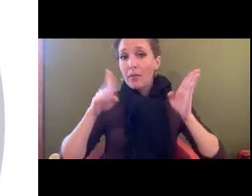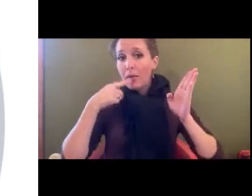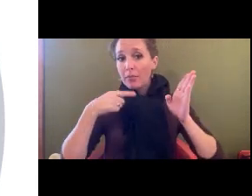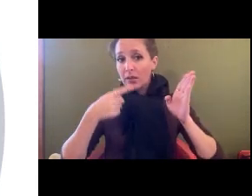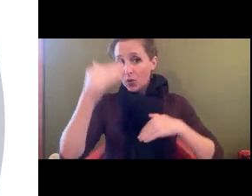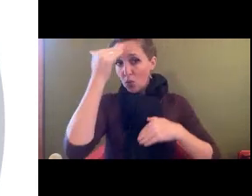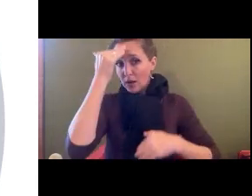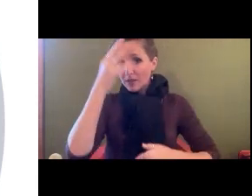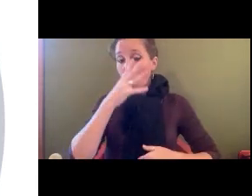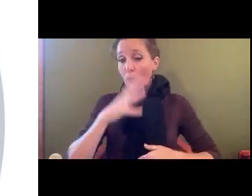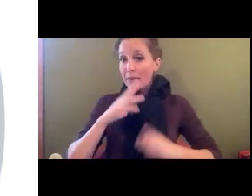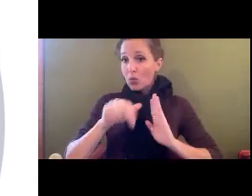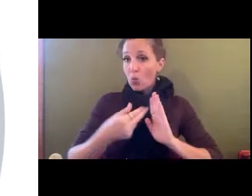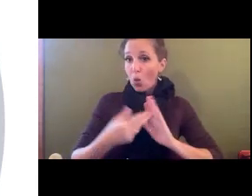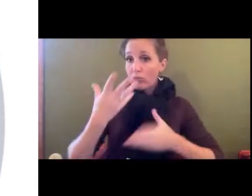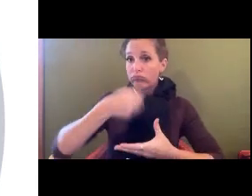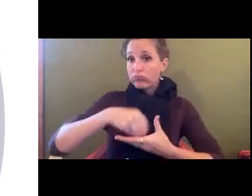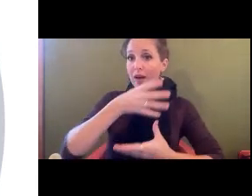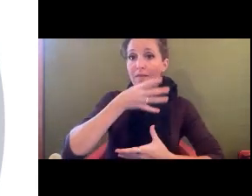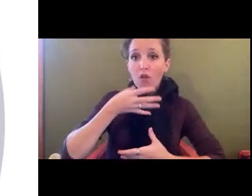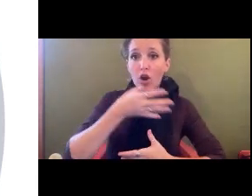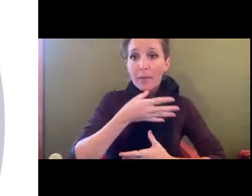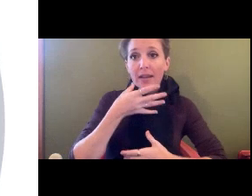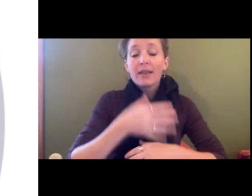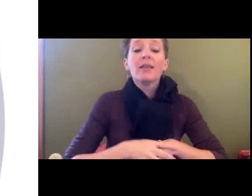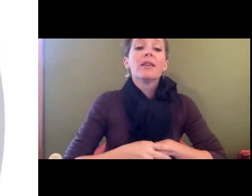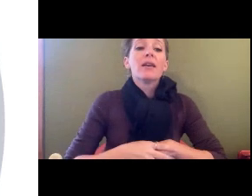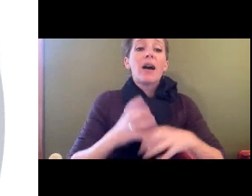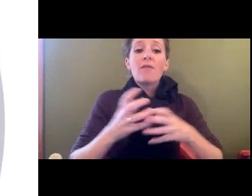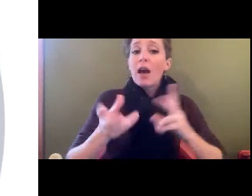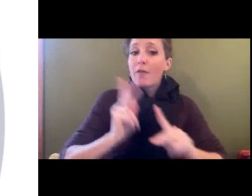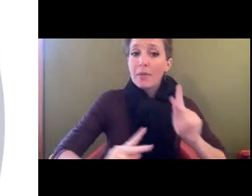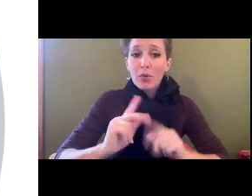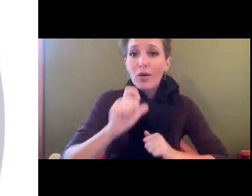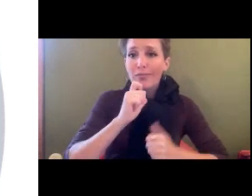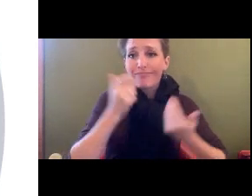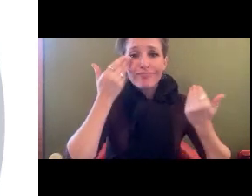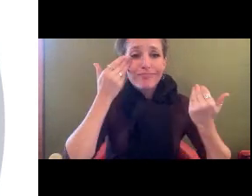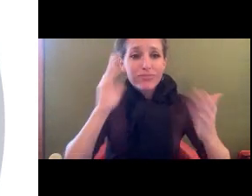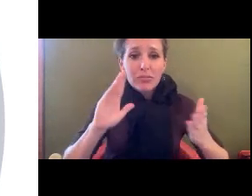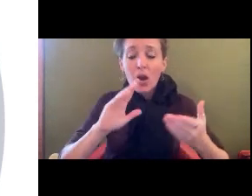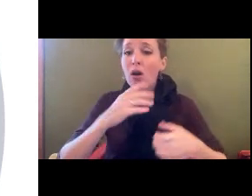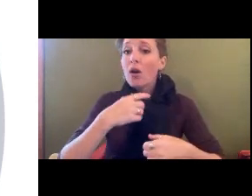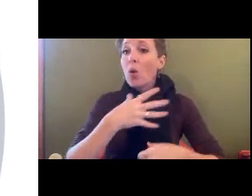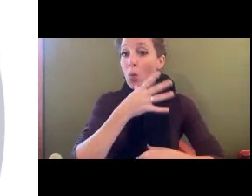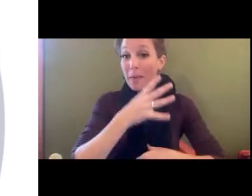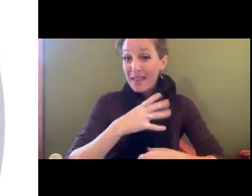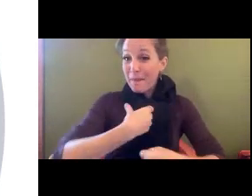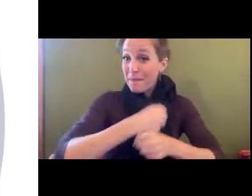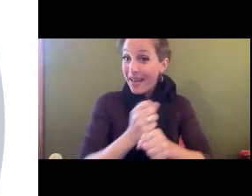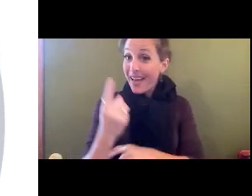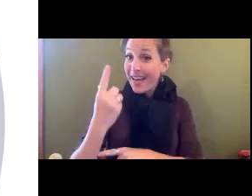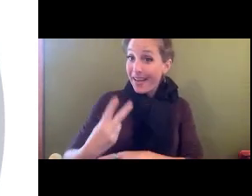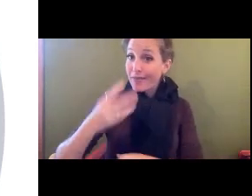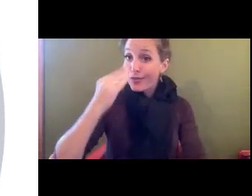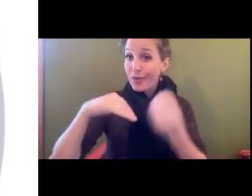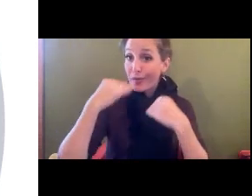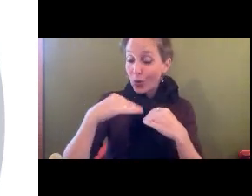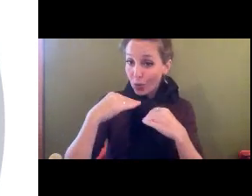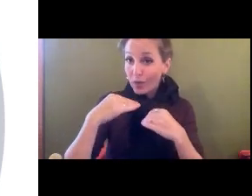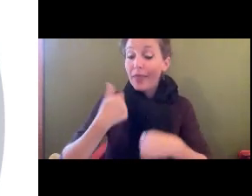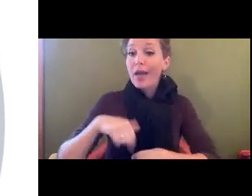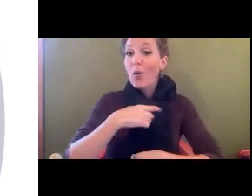farming. And this is so important because a lot of people aren't aware that women produce half of the food that the world consumes, and in some countries up to